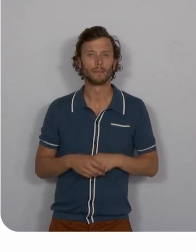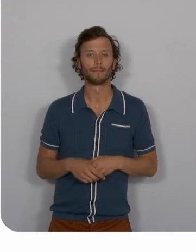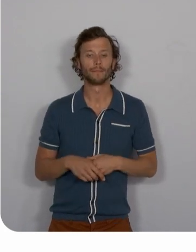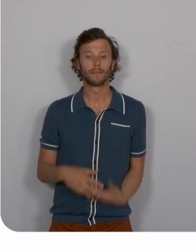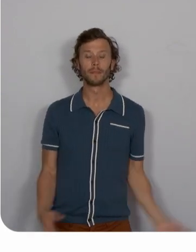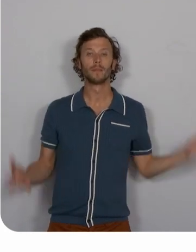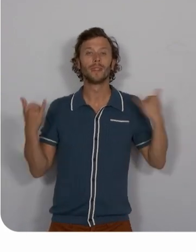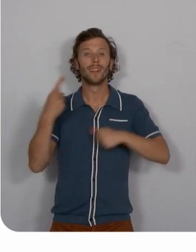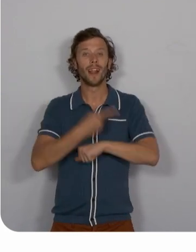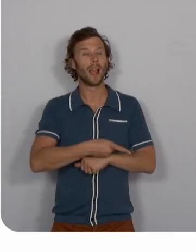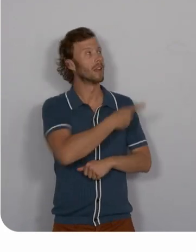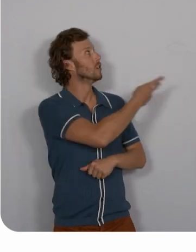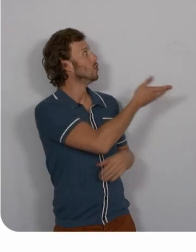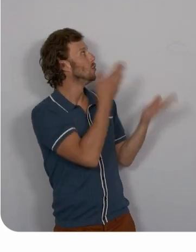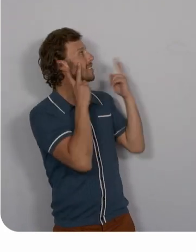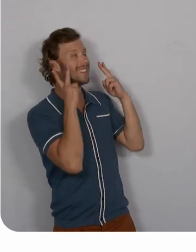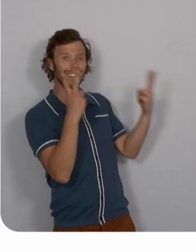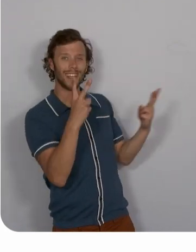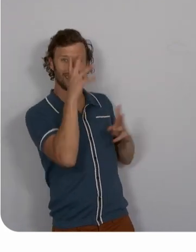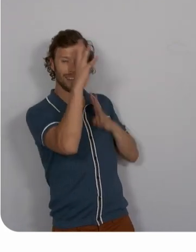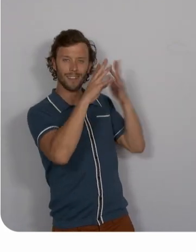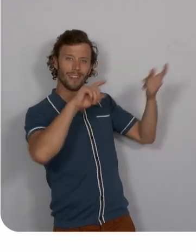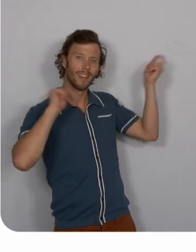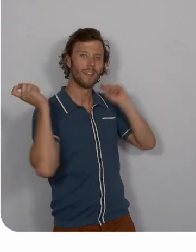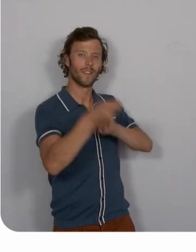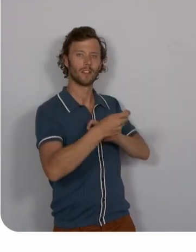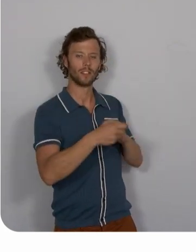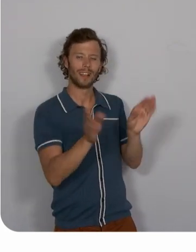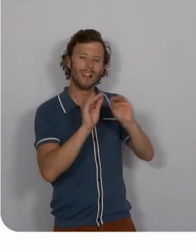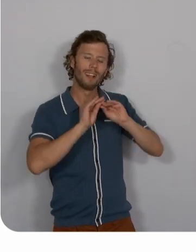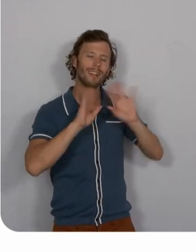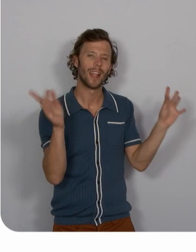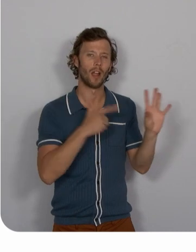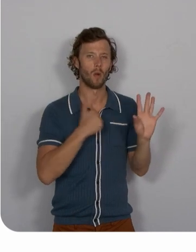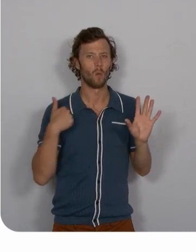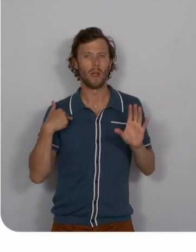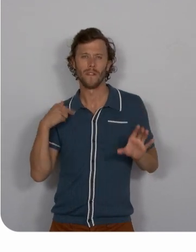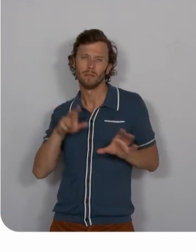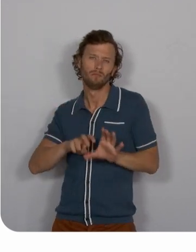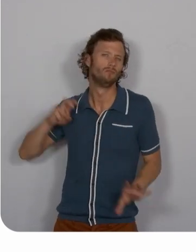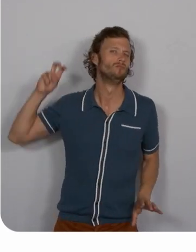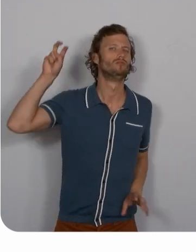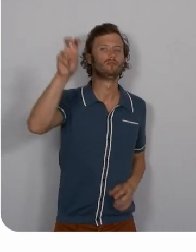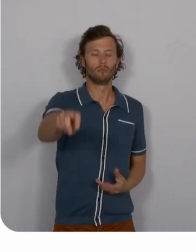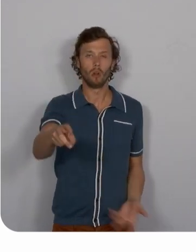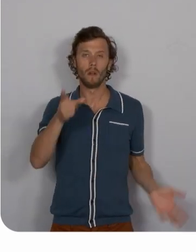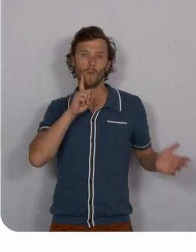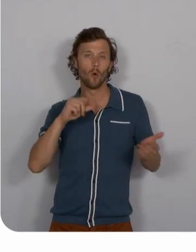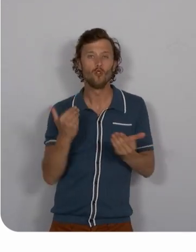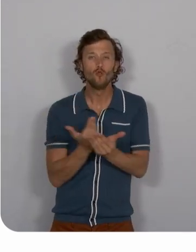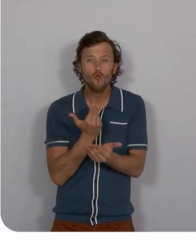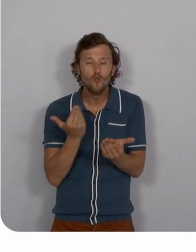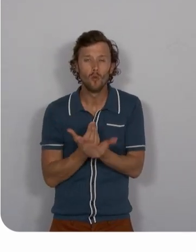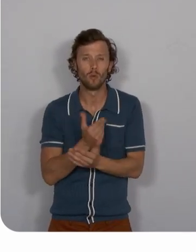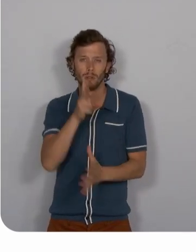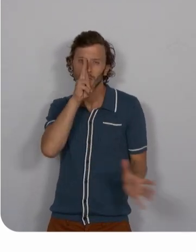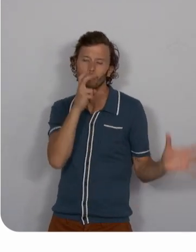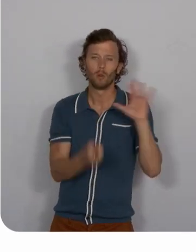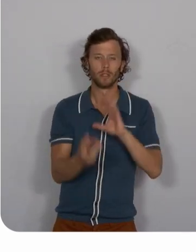today, we're taking a significant leap forward to unlock this new set of immersive